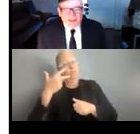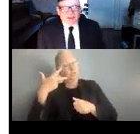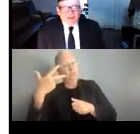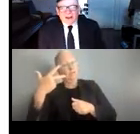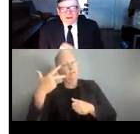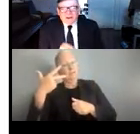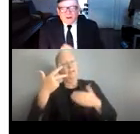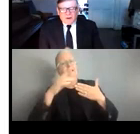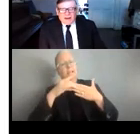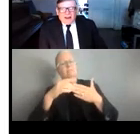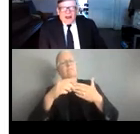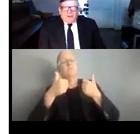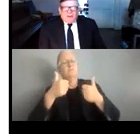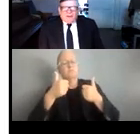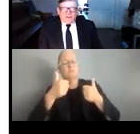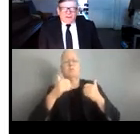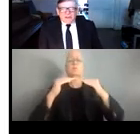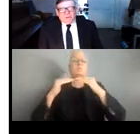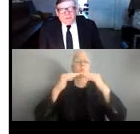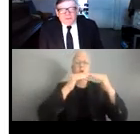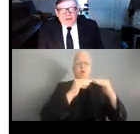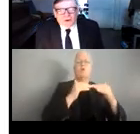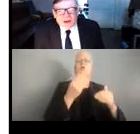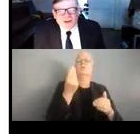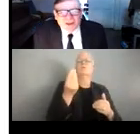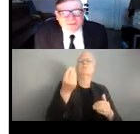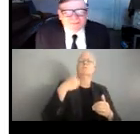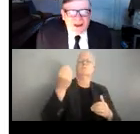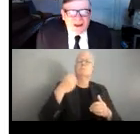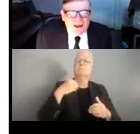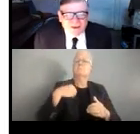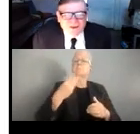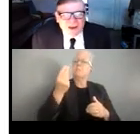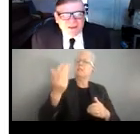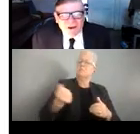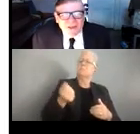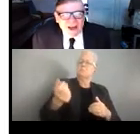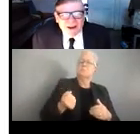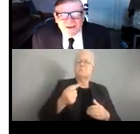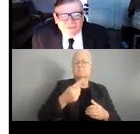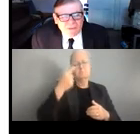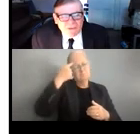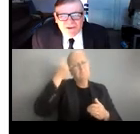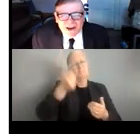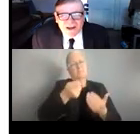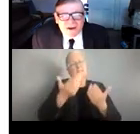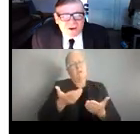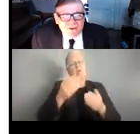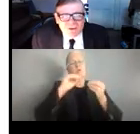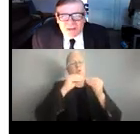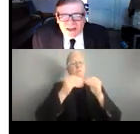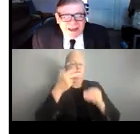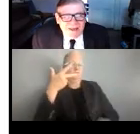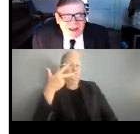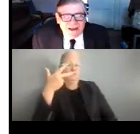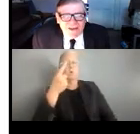lead to greater equality in livelihoods for disabled people in your country? So if you can have a go at that now, number three. I'll give you a